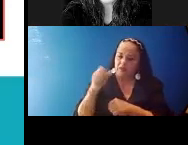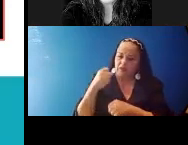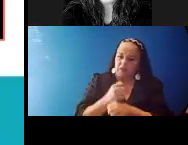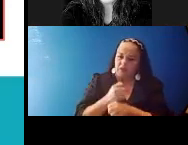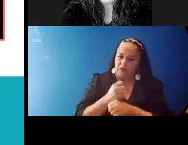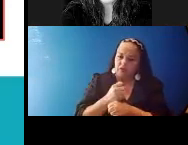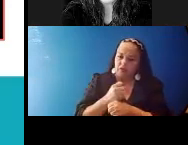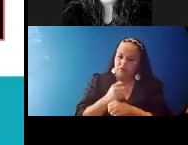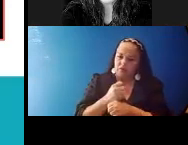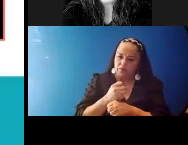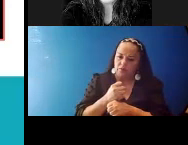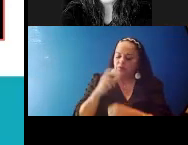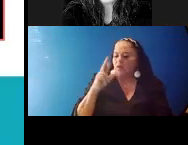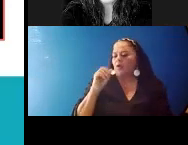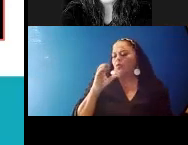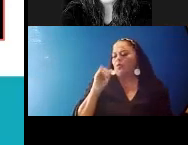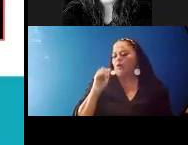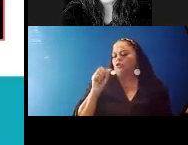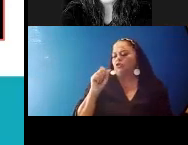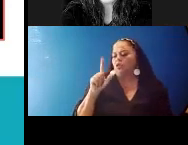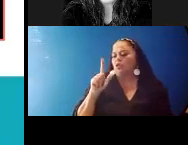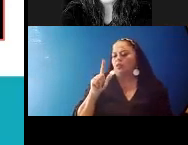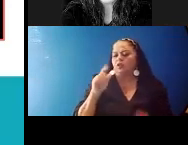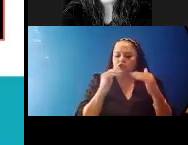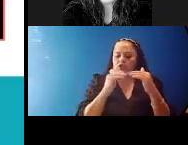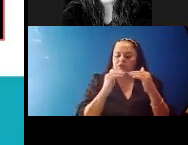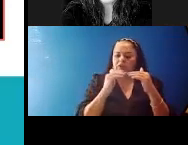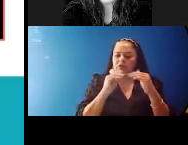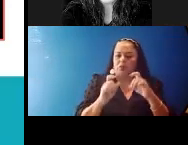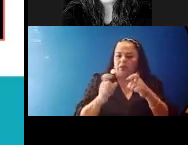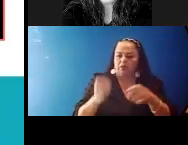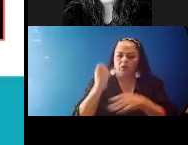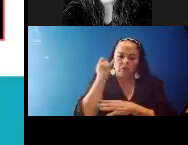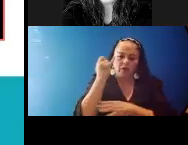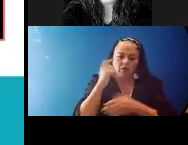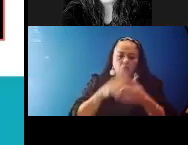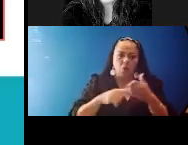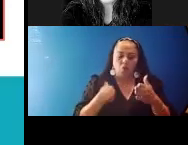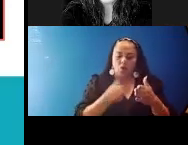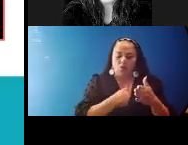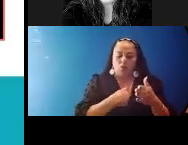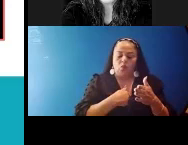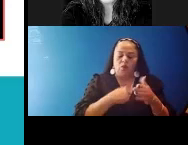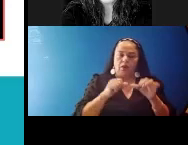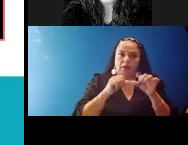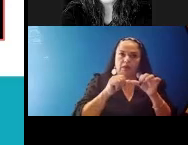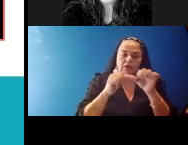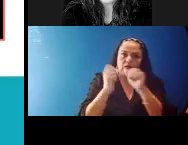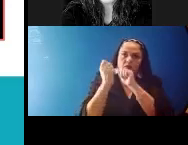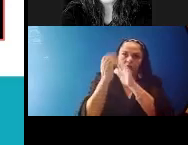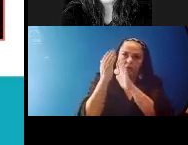racial justice reform efforts, right? And I just want to give you a sense of sort of what we kept bumping into is what we call these 4